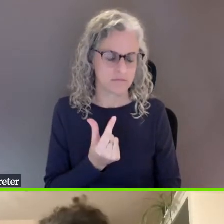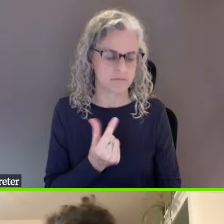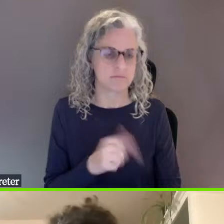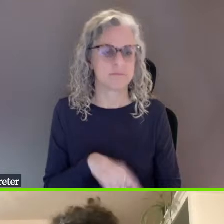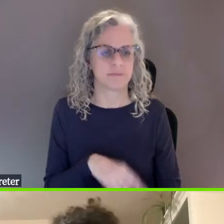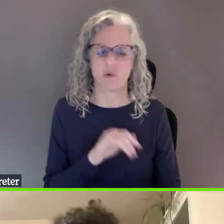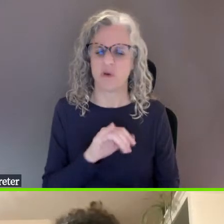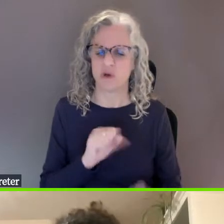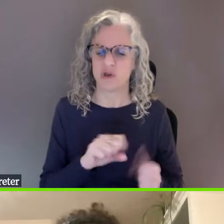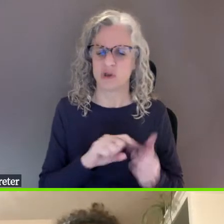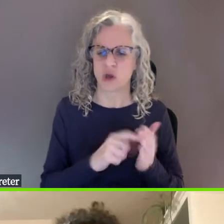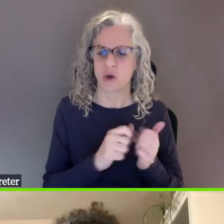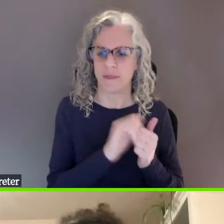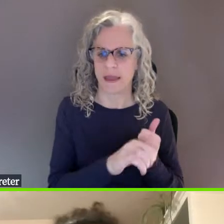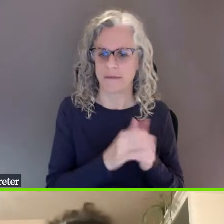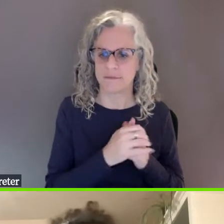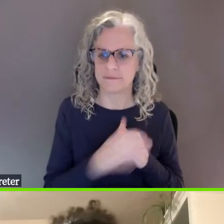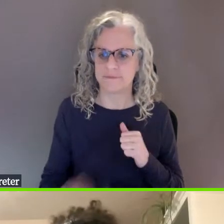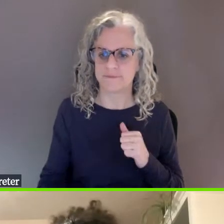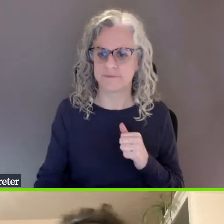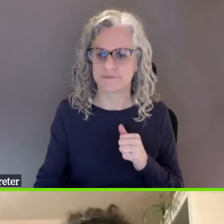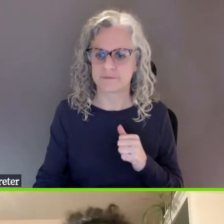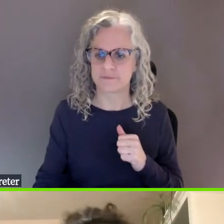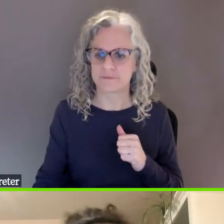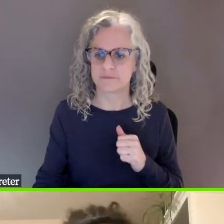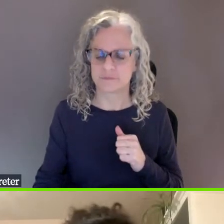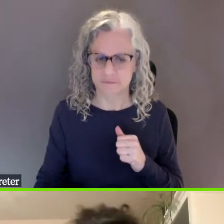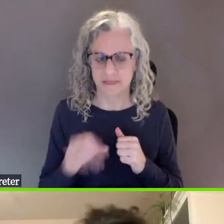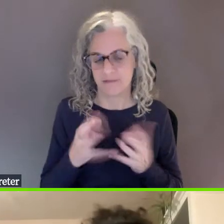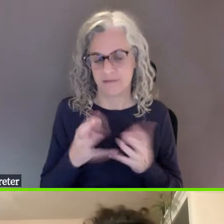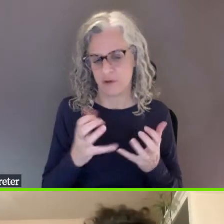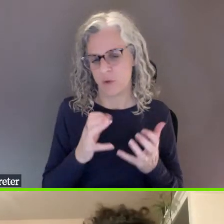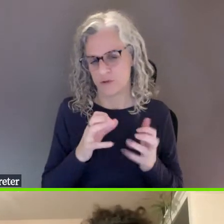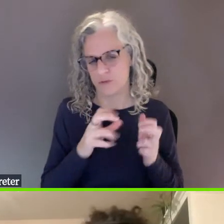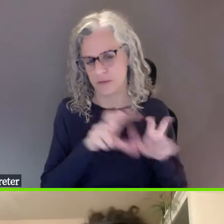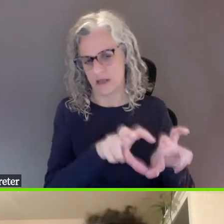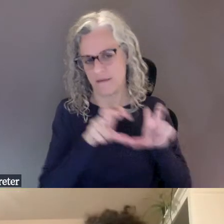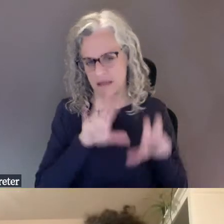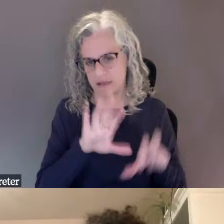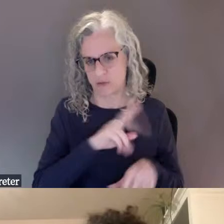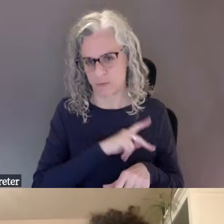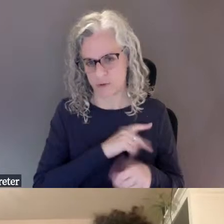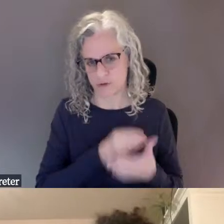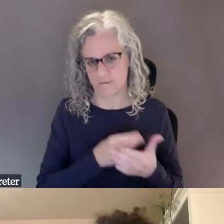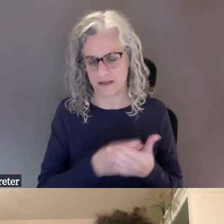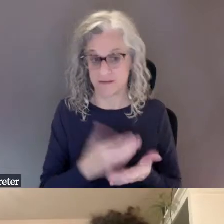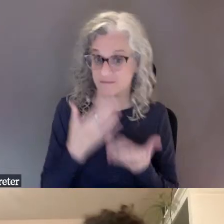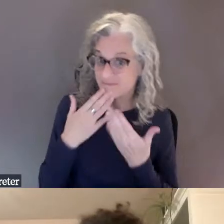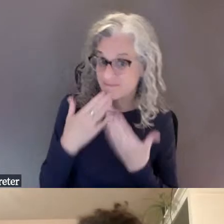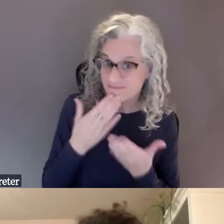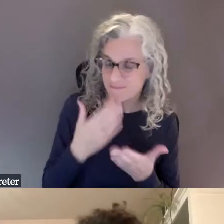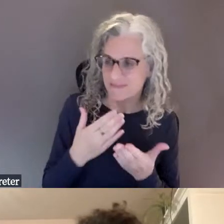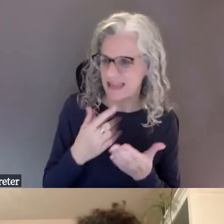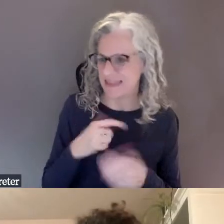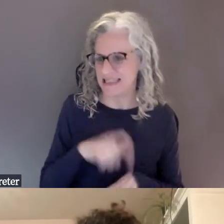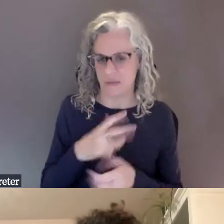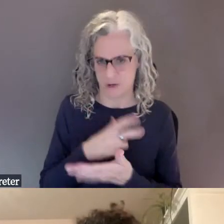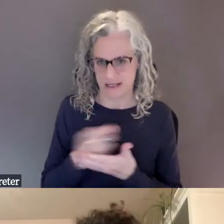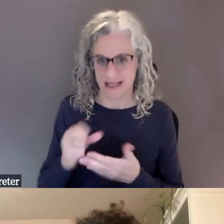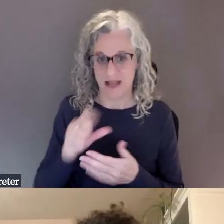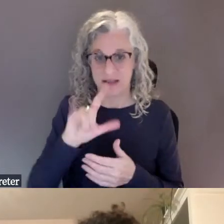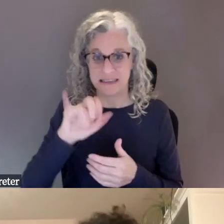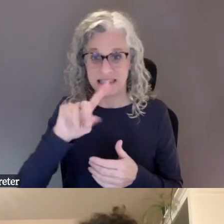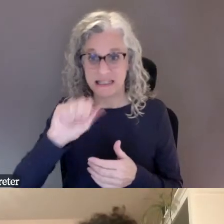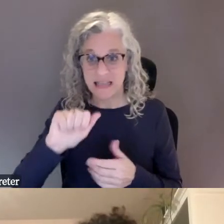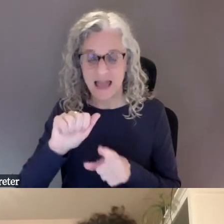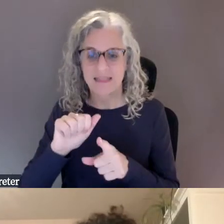looking for if you wanted to divest your own personal funds. Thank you. And just because we're running out of time, just Lydia, I want to pass it to you.